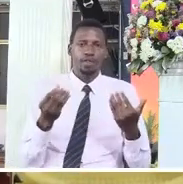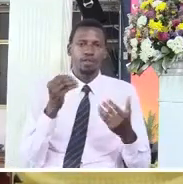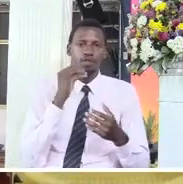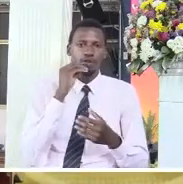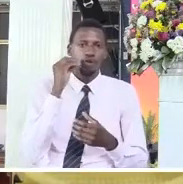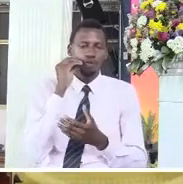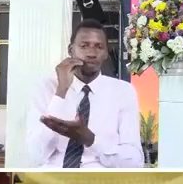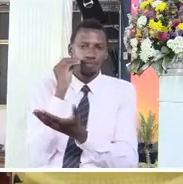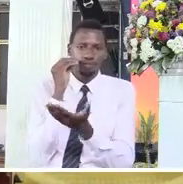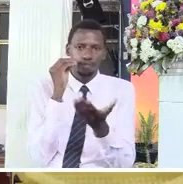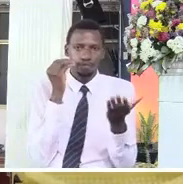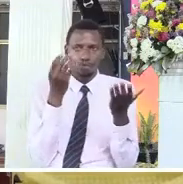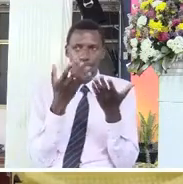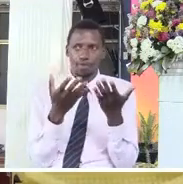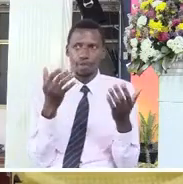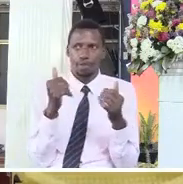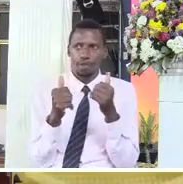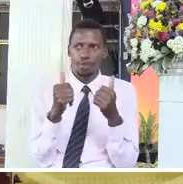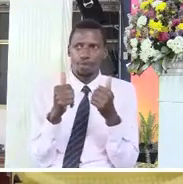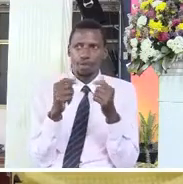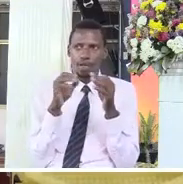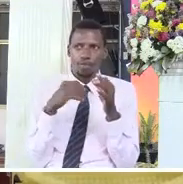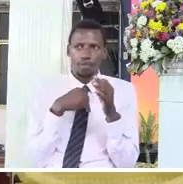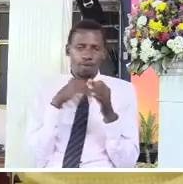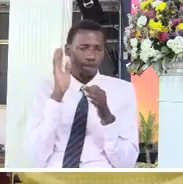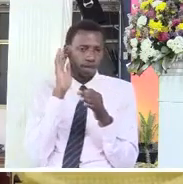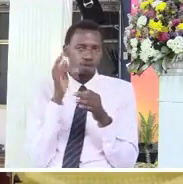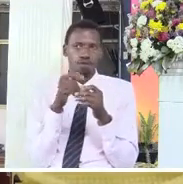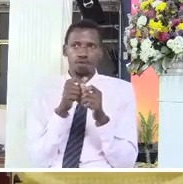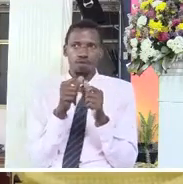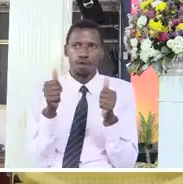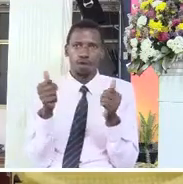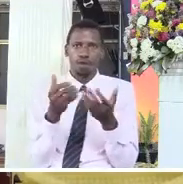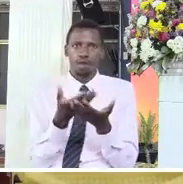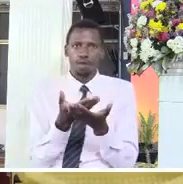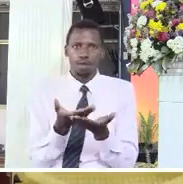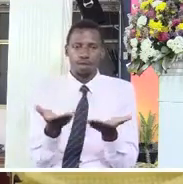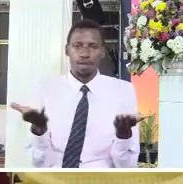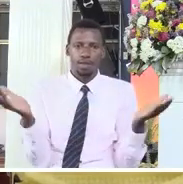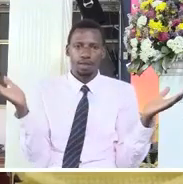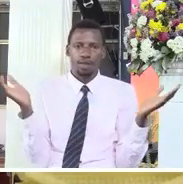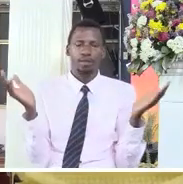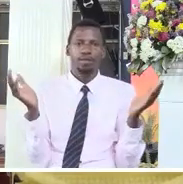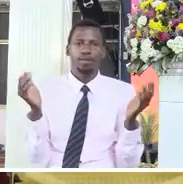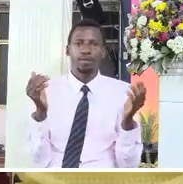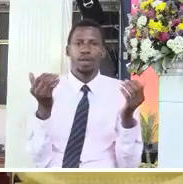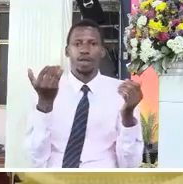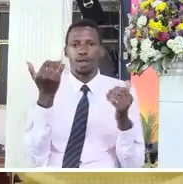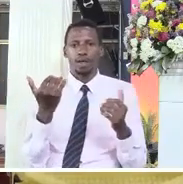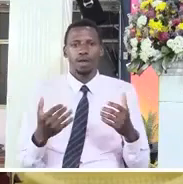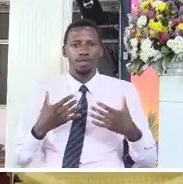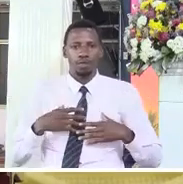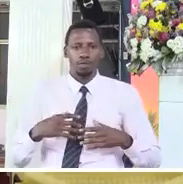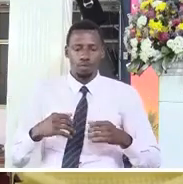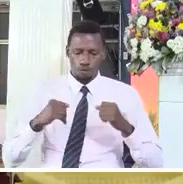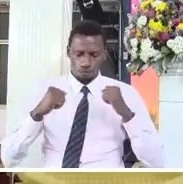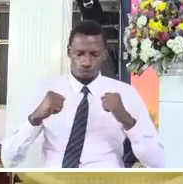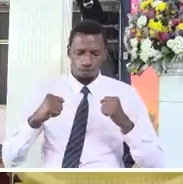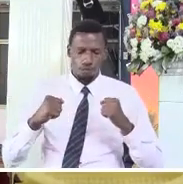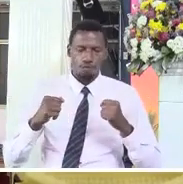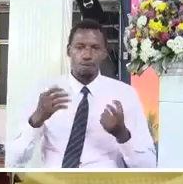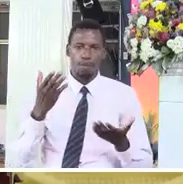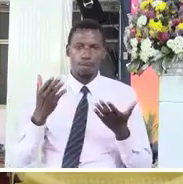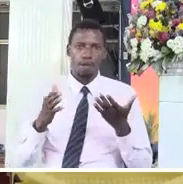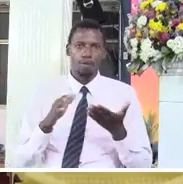things that, if I heard you well, these young people who are very energetic and will most likely have